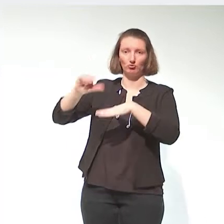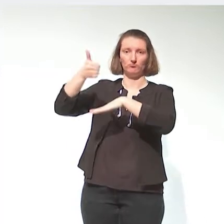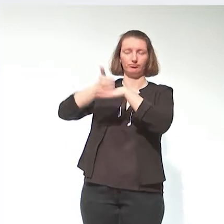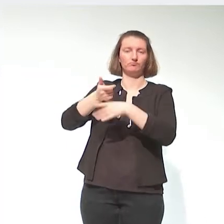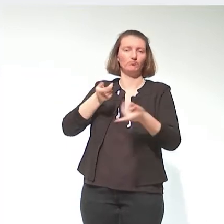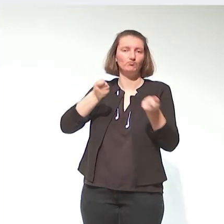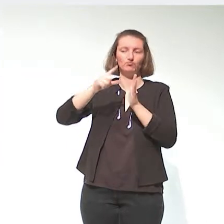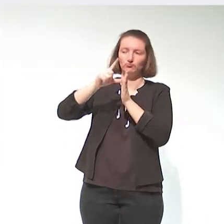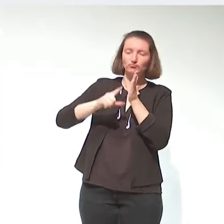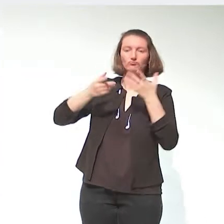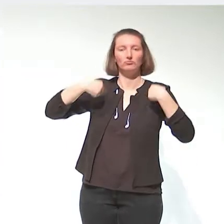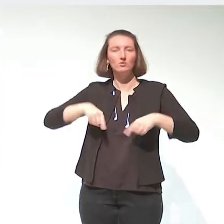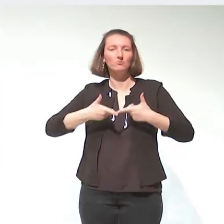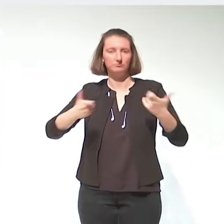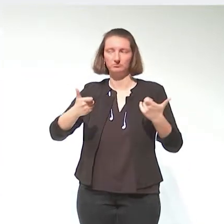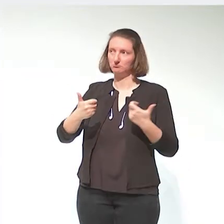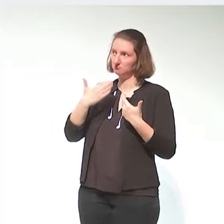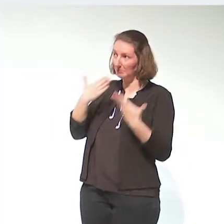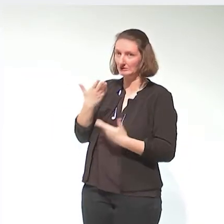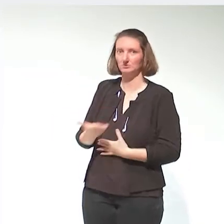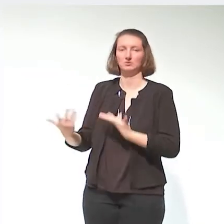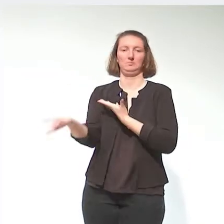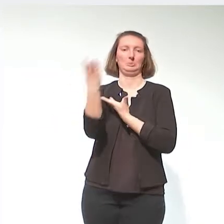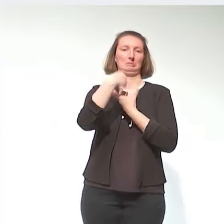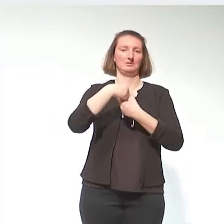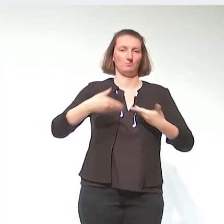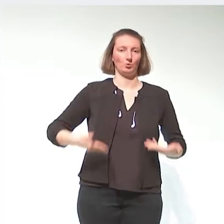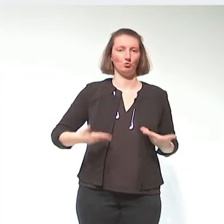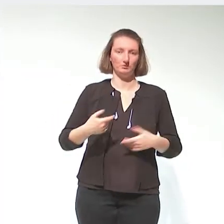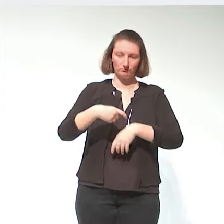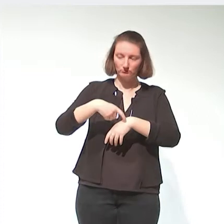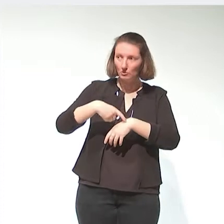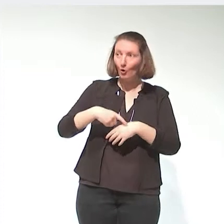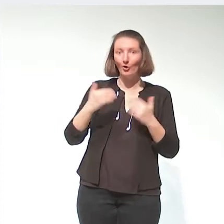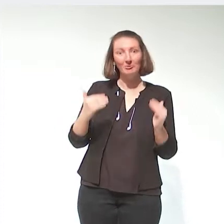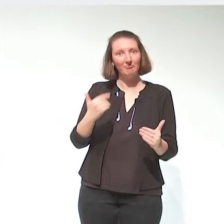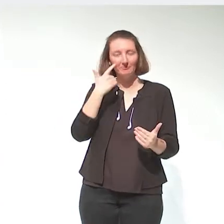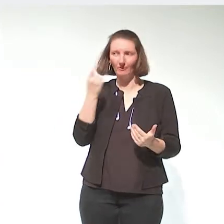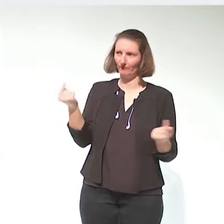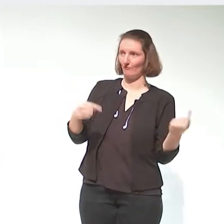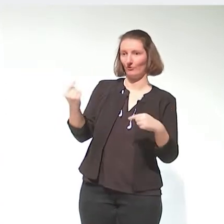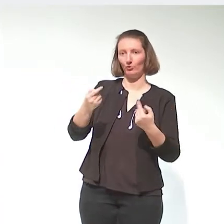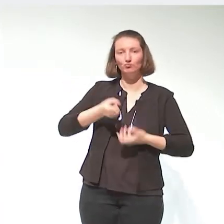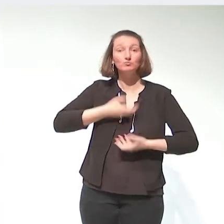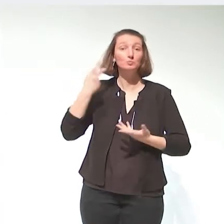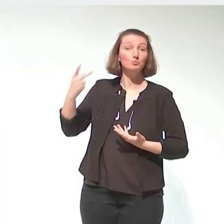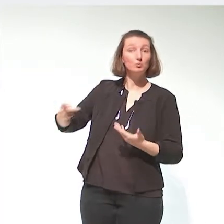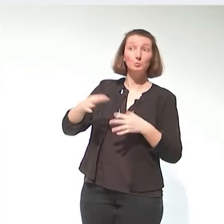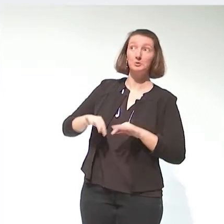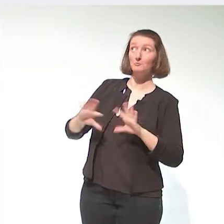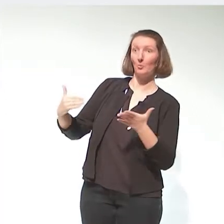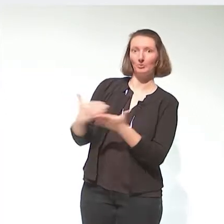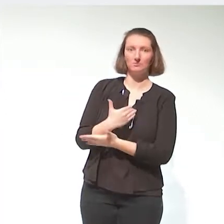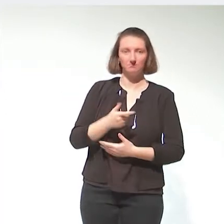thanks to EU-level public decision makers. Thank you for making yourselves available to share